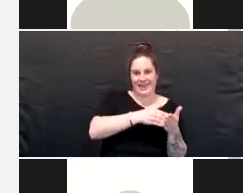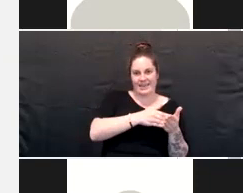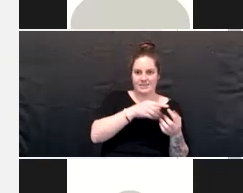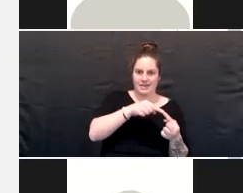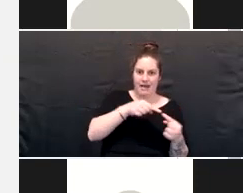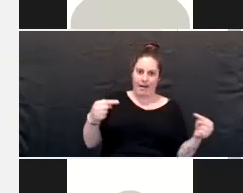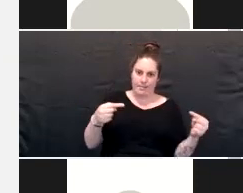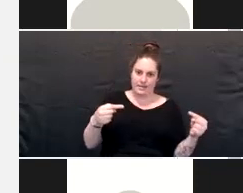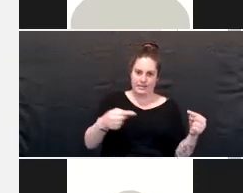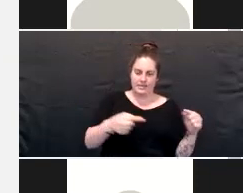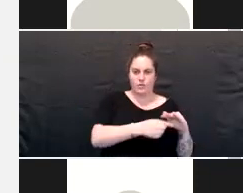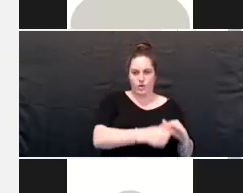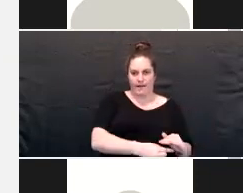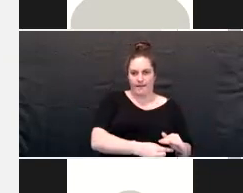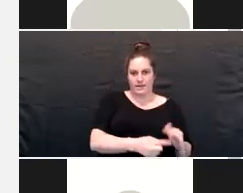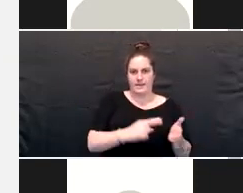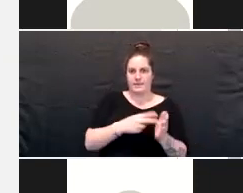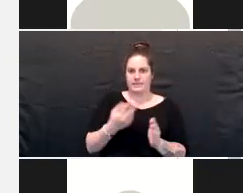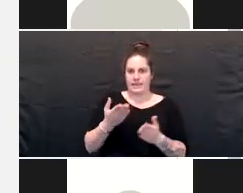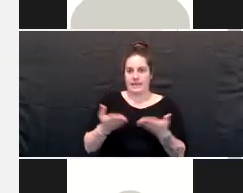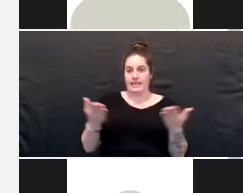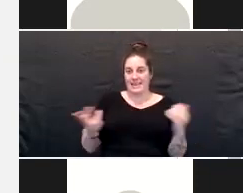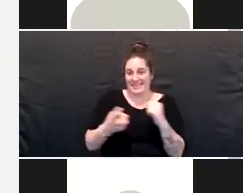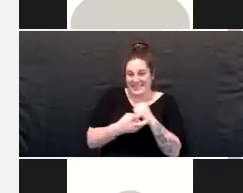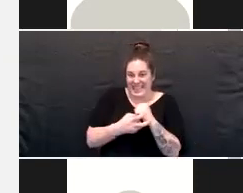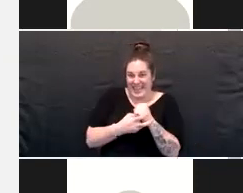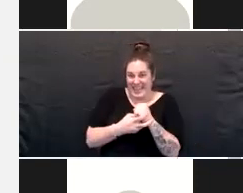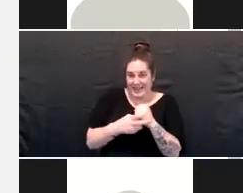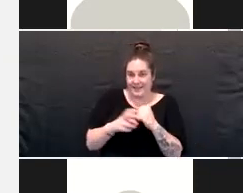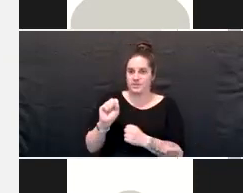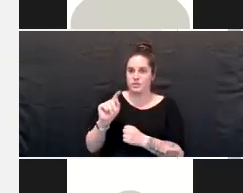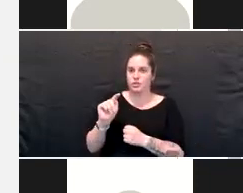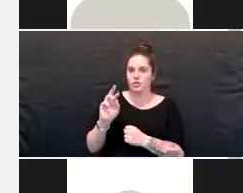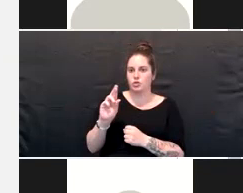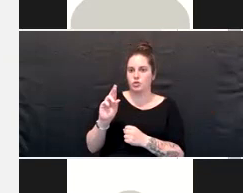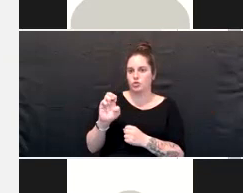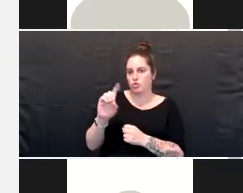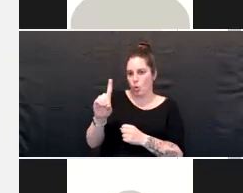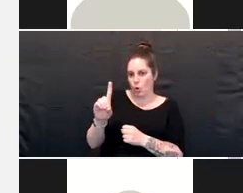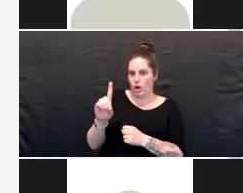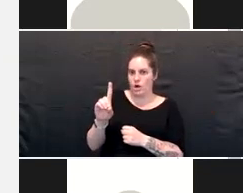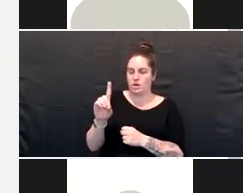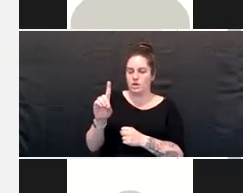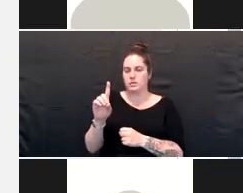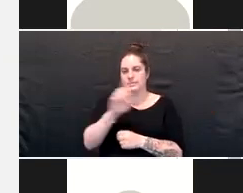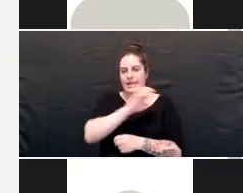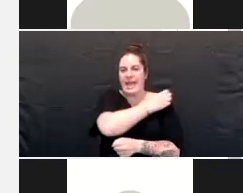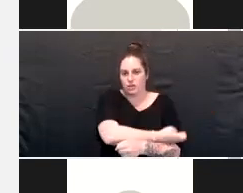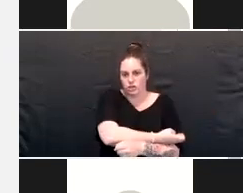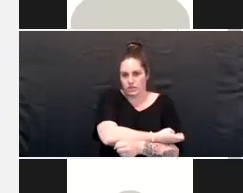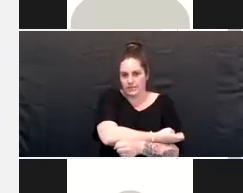object stores energy, and we call that stored energy gravitational potential